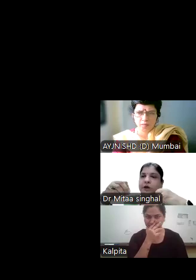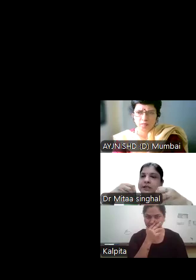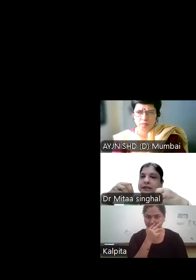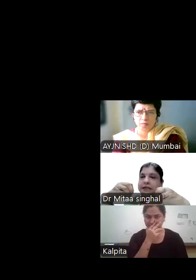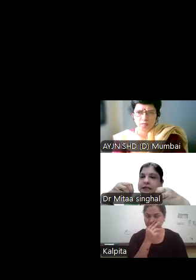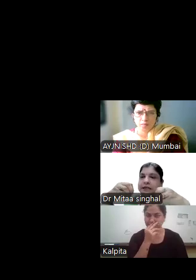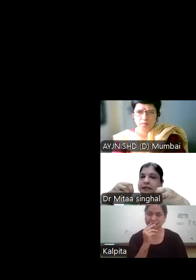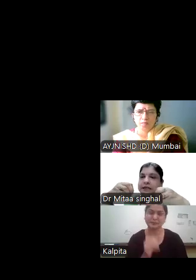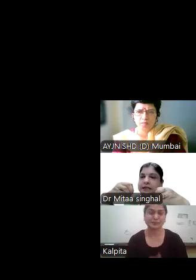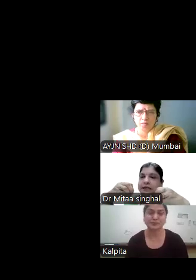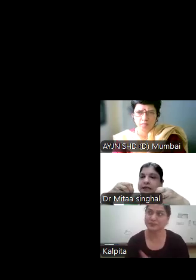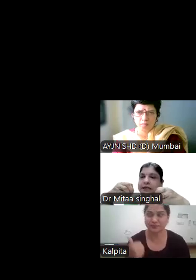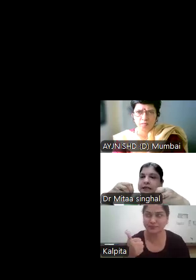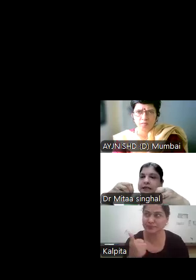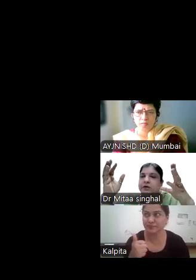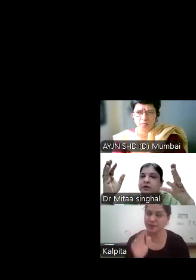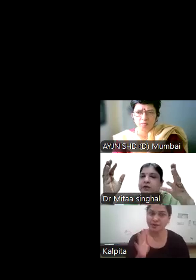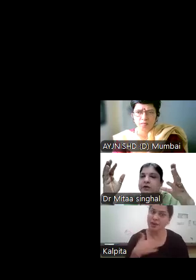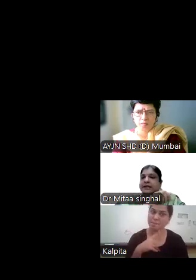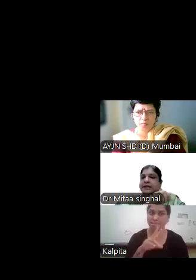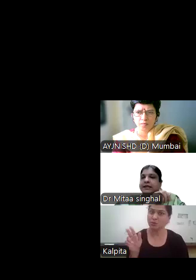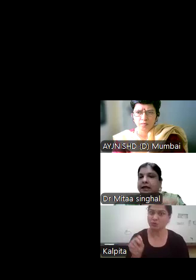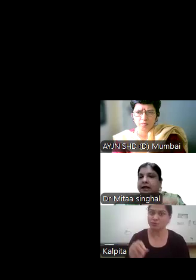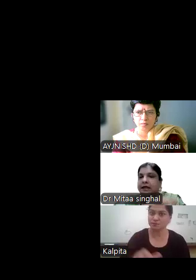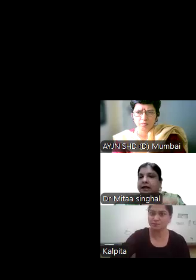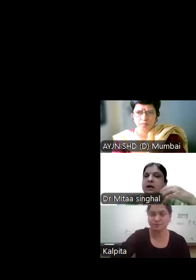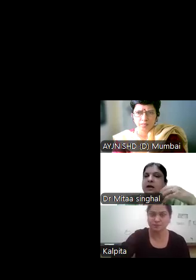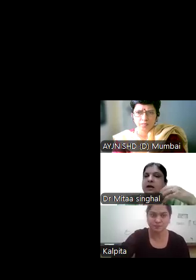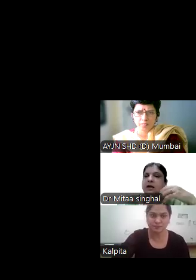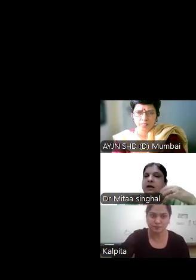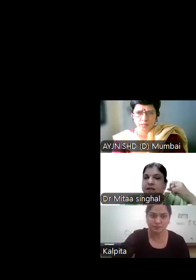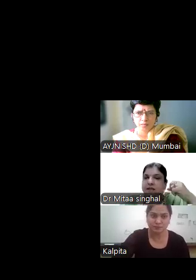tone is increased. So moment we bring him to start, he'll scissor his legs.